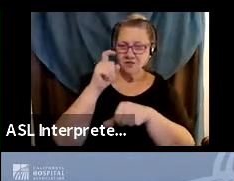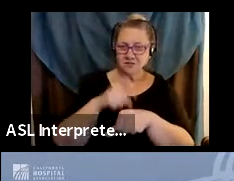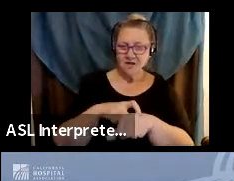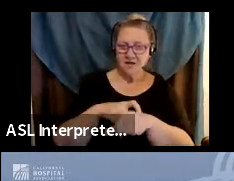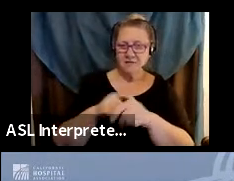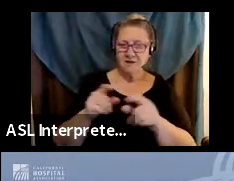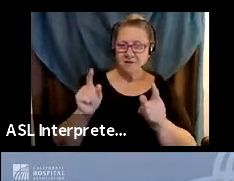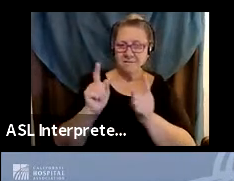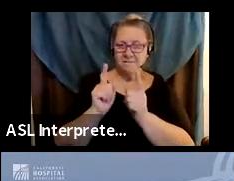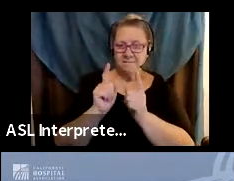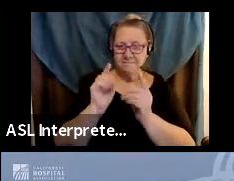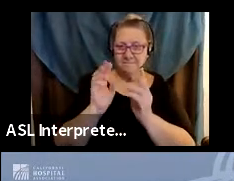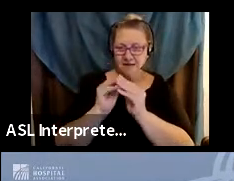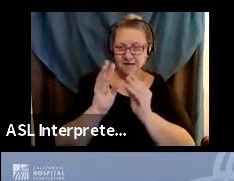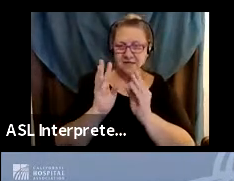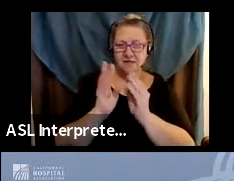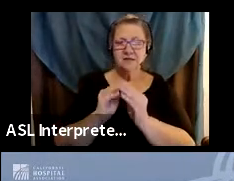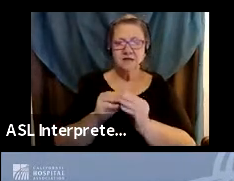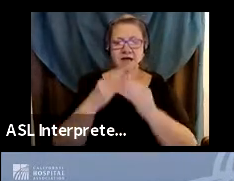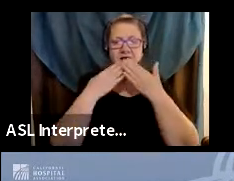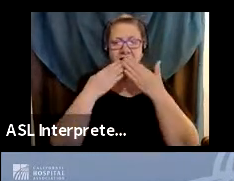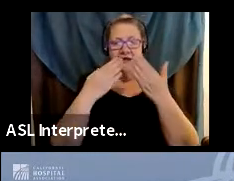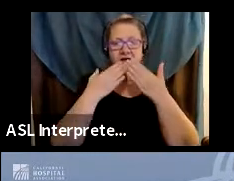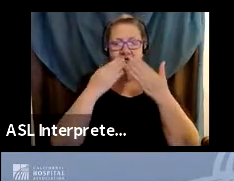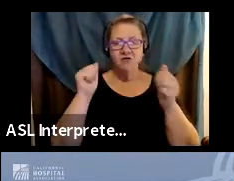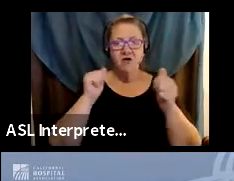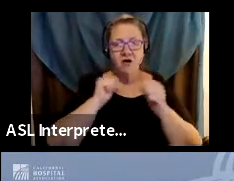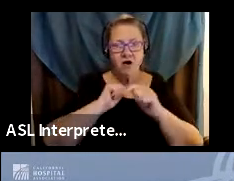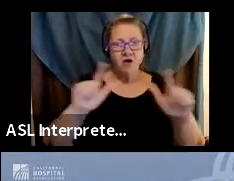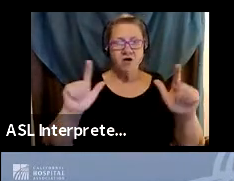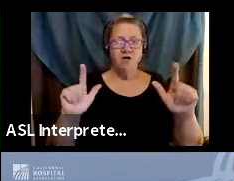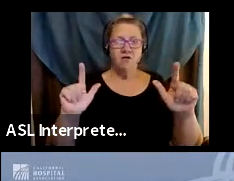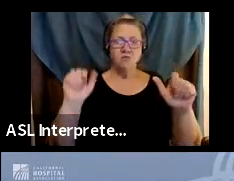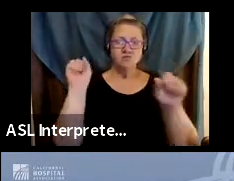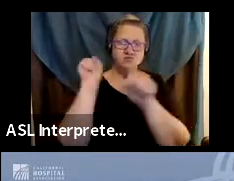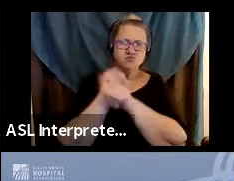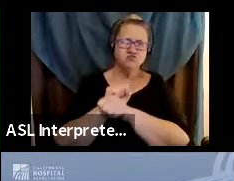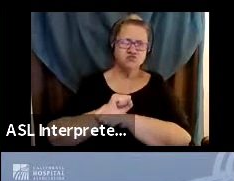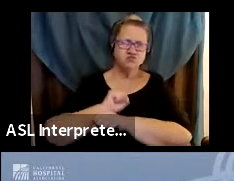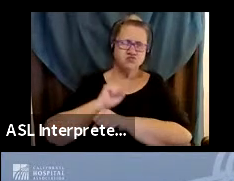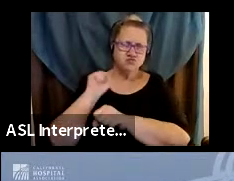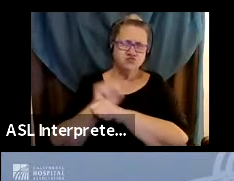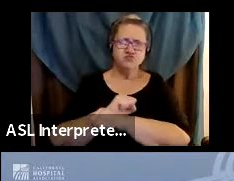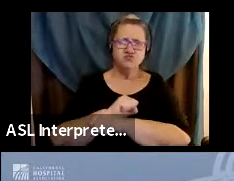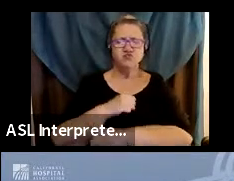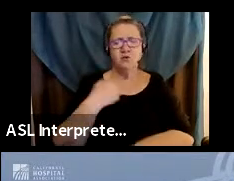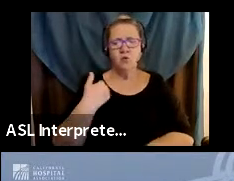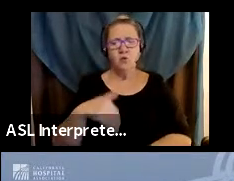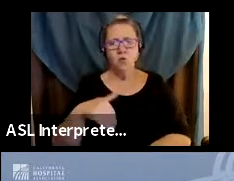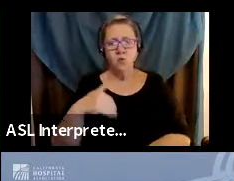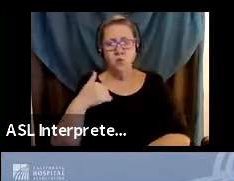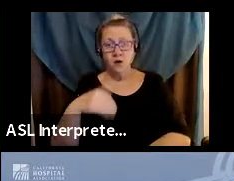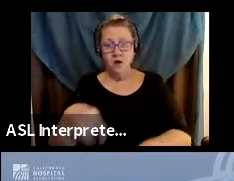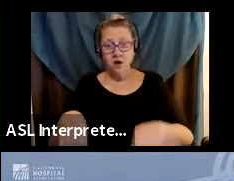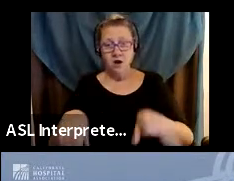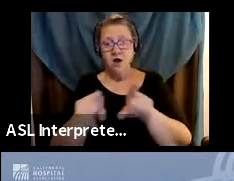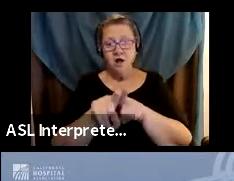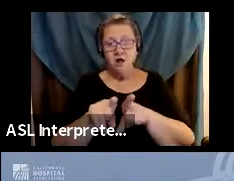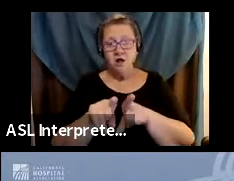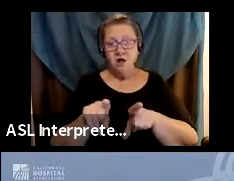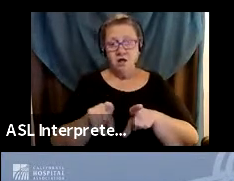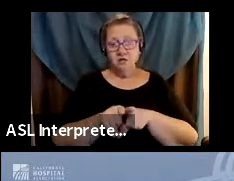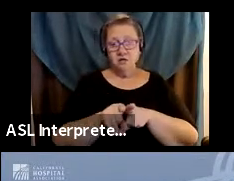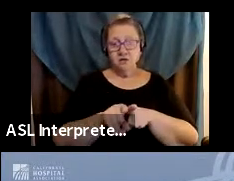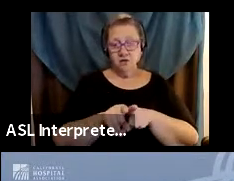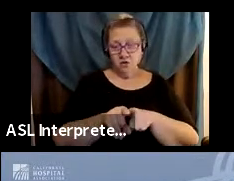CDPH and the folks here because I know that y'all have been working very hard at it. I want to also,